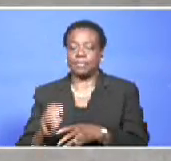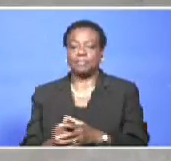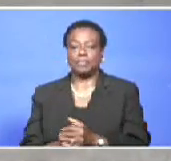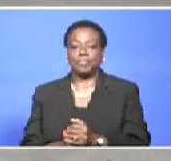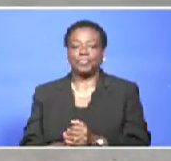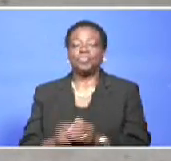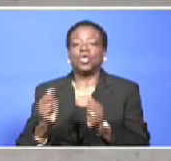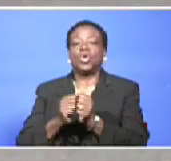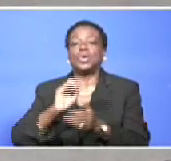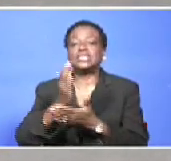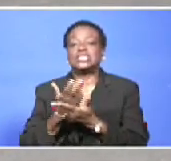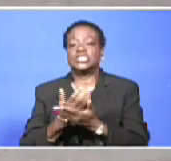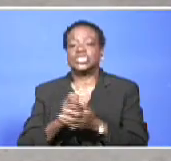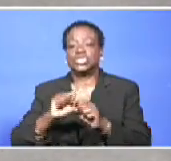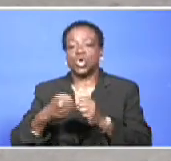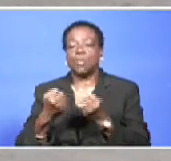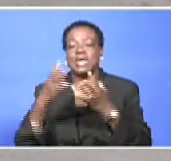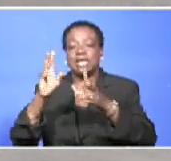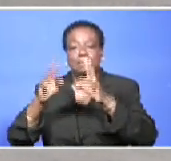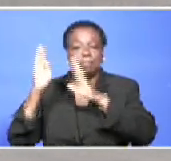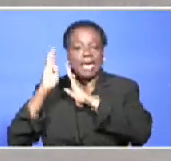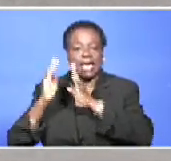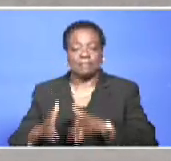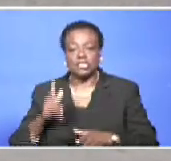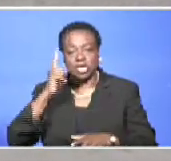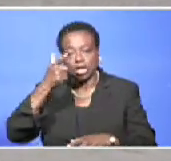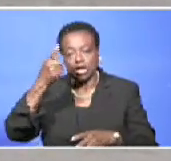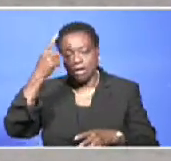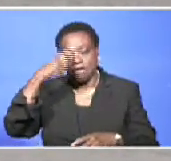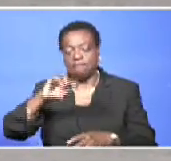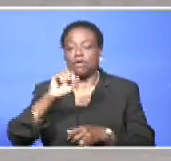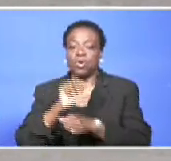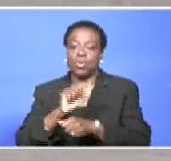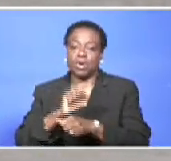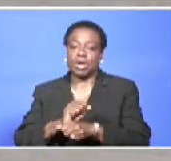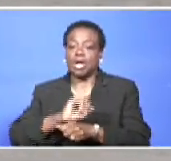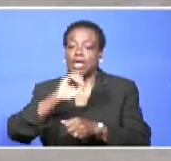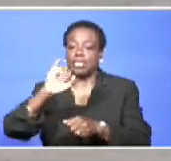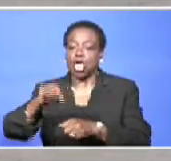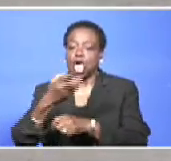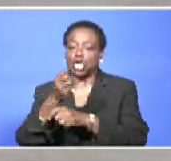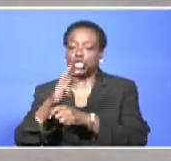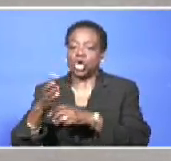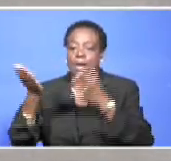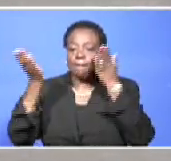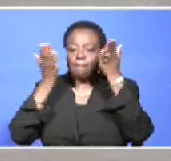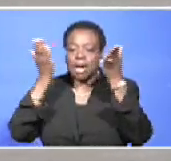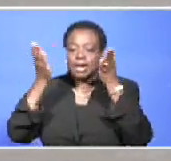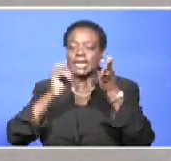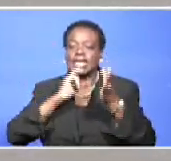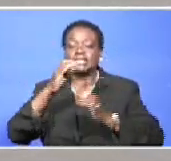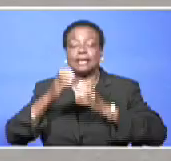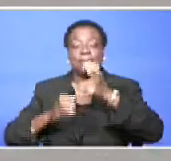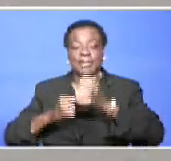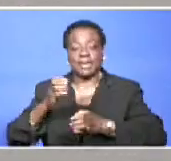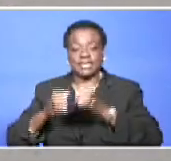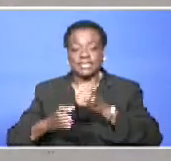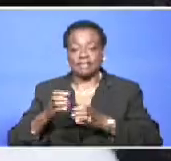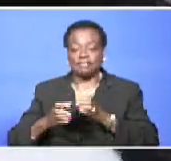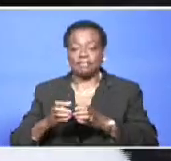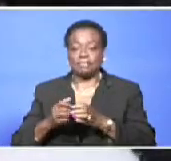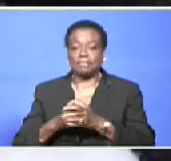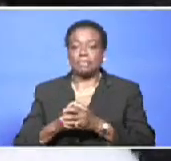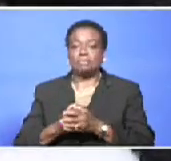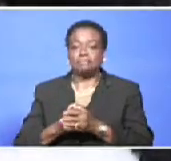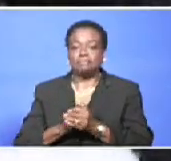With so many Bahamians looking for employment, the job market can be incredibly competitive, making it even more important for candidates to set themselves